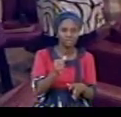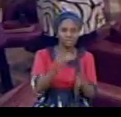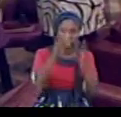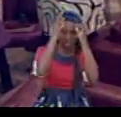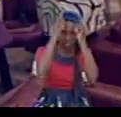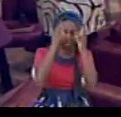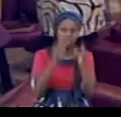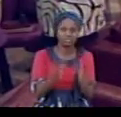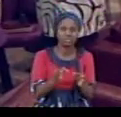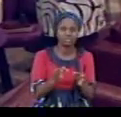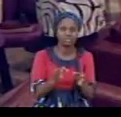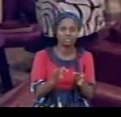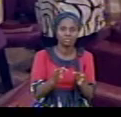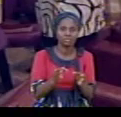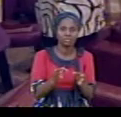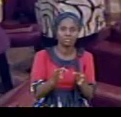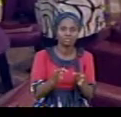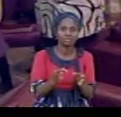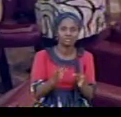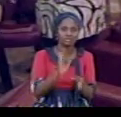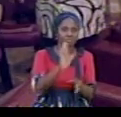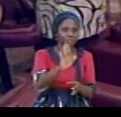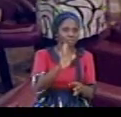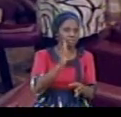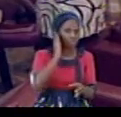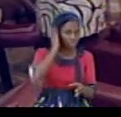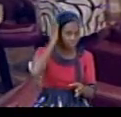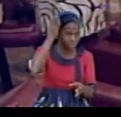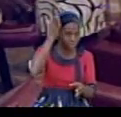determine your destiny.